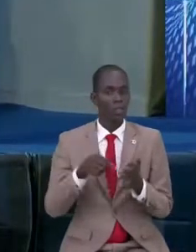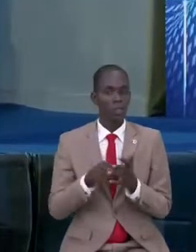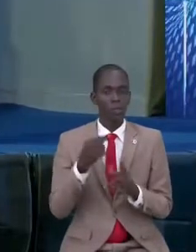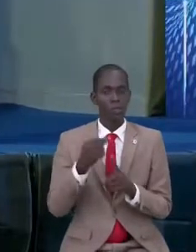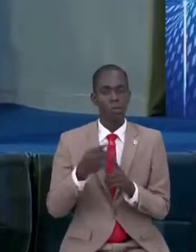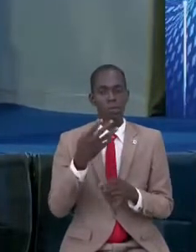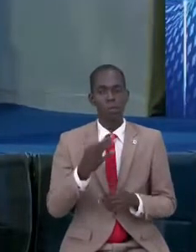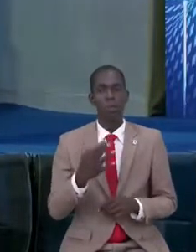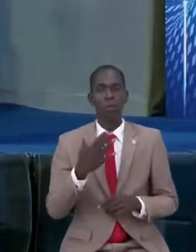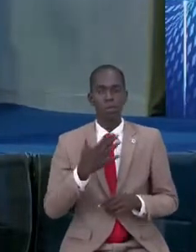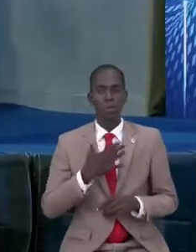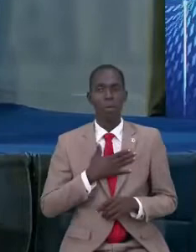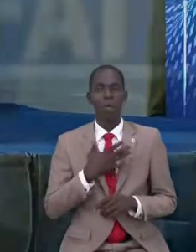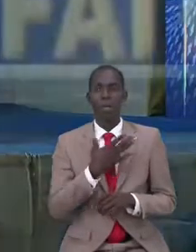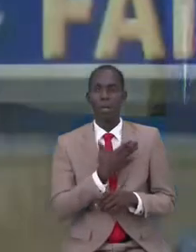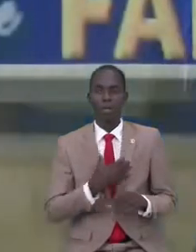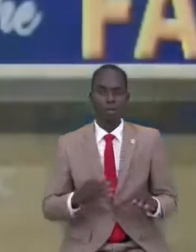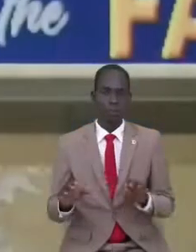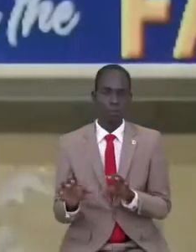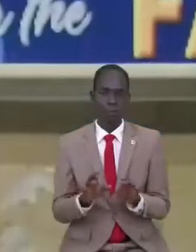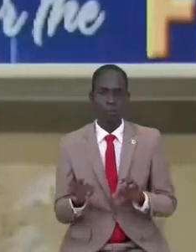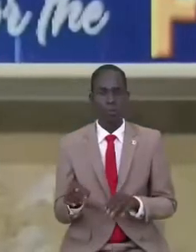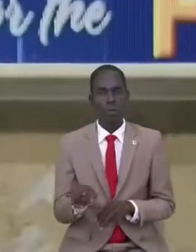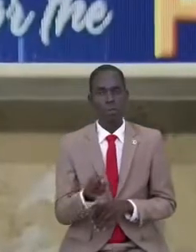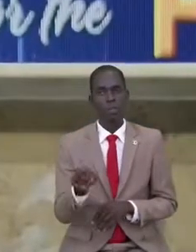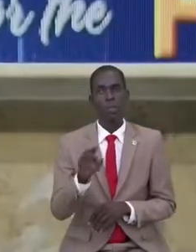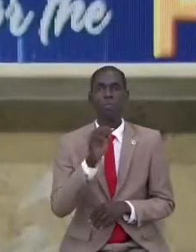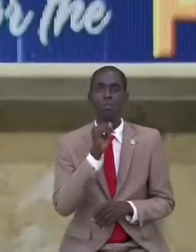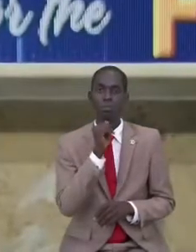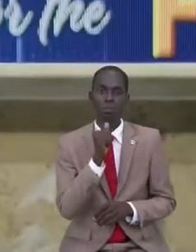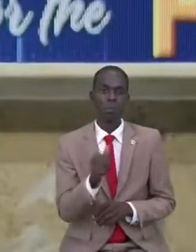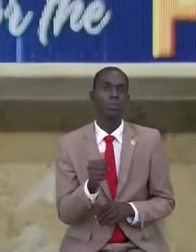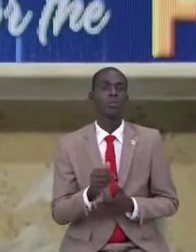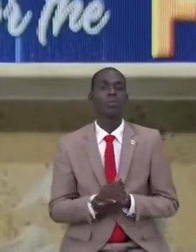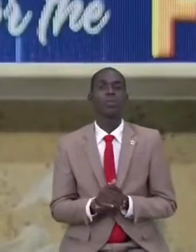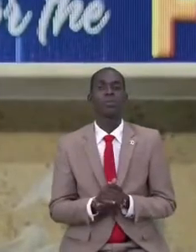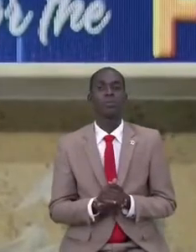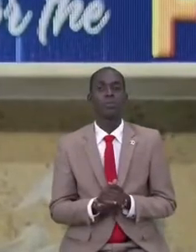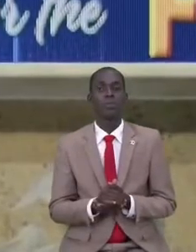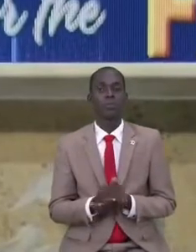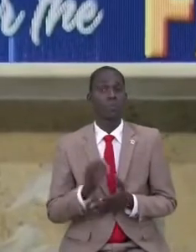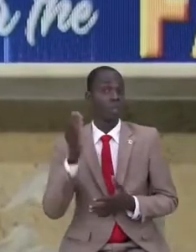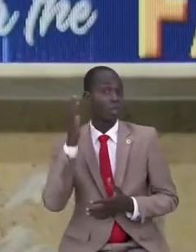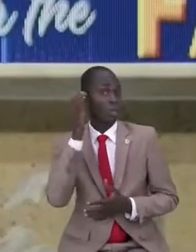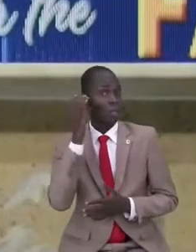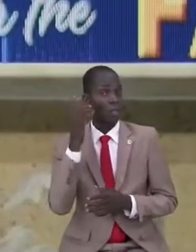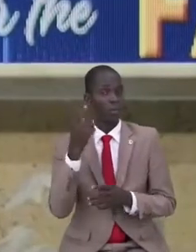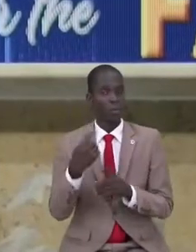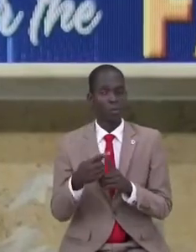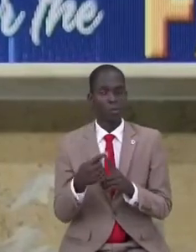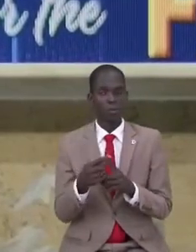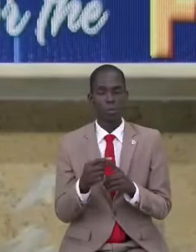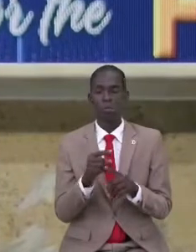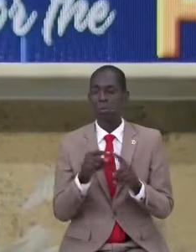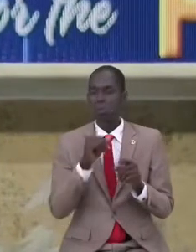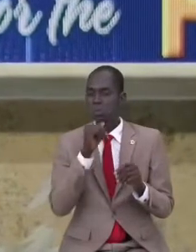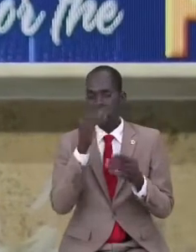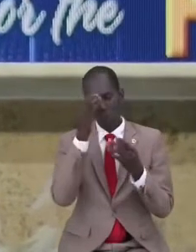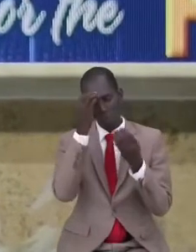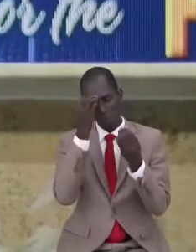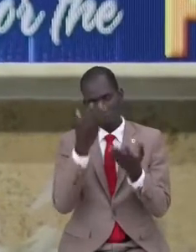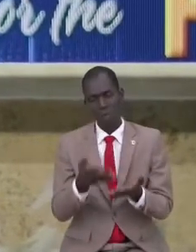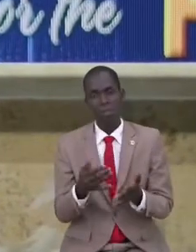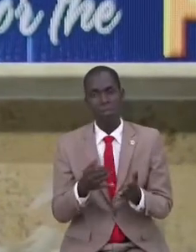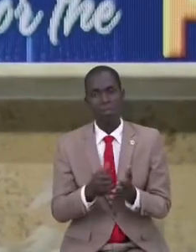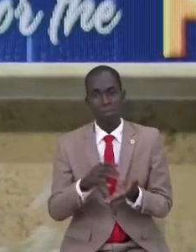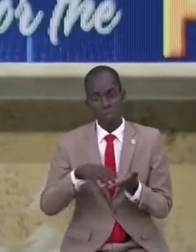mine and doeth them not. He hears, he doesn't do. He learns,